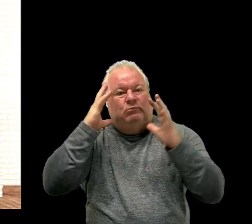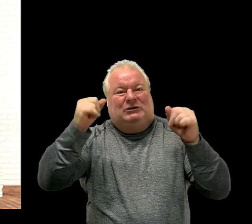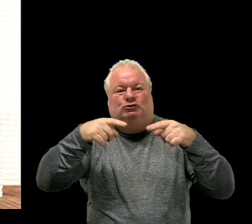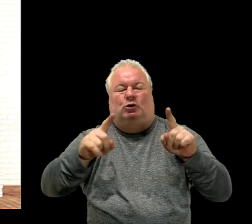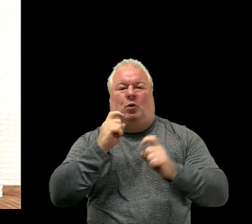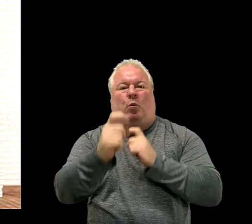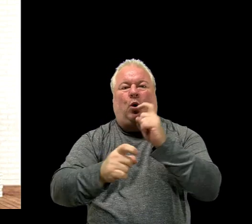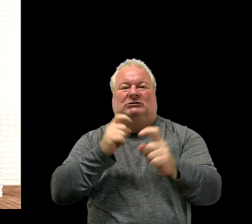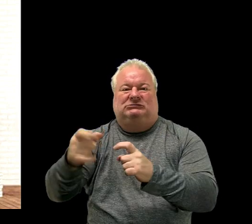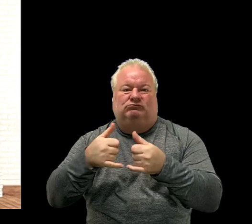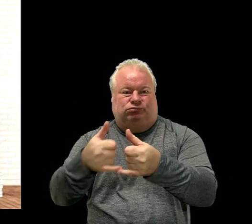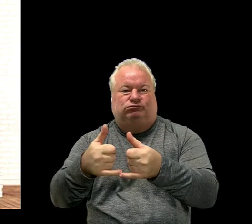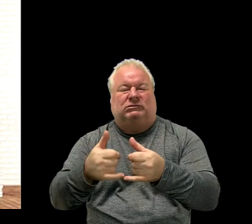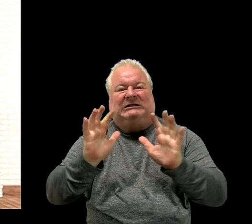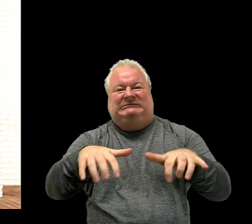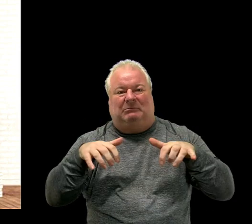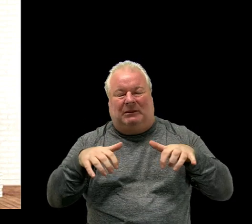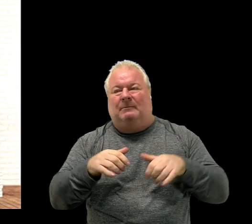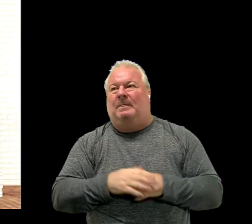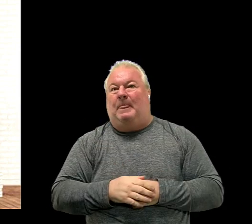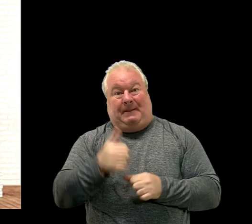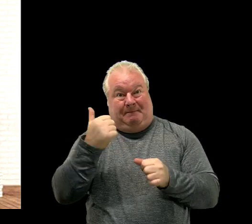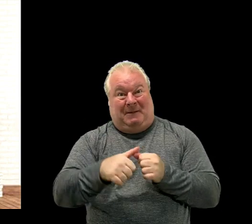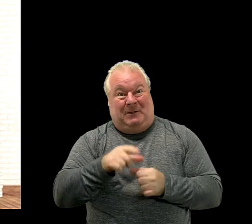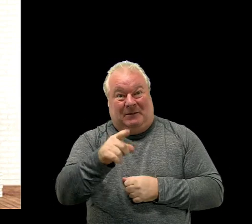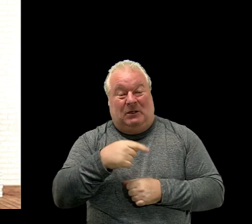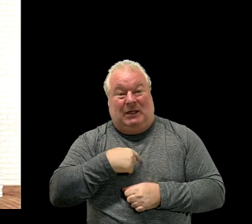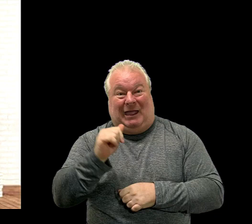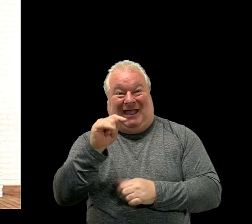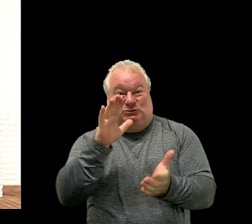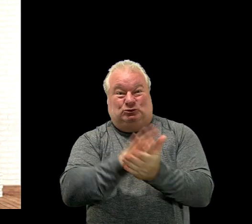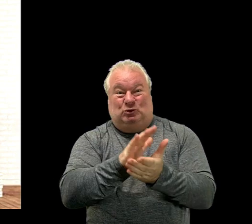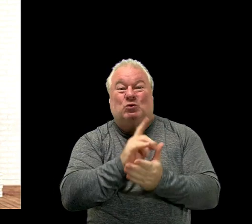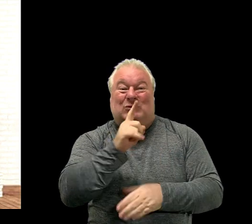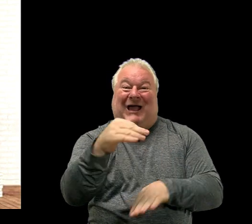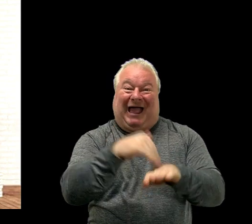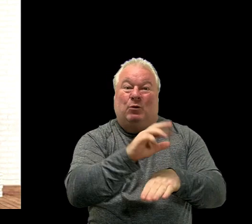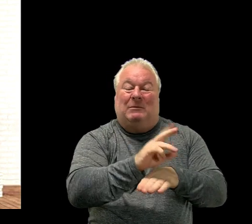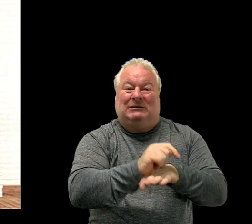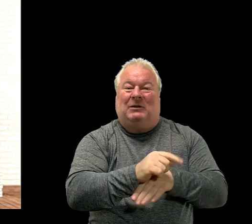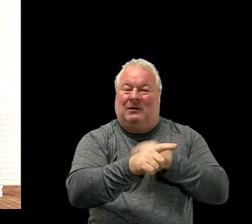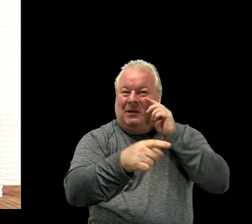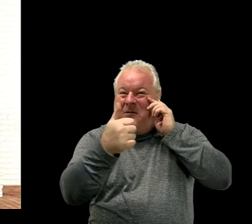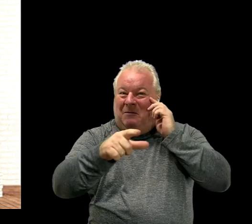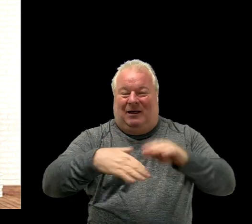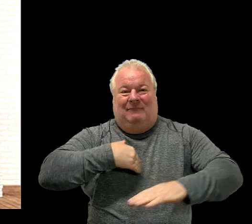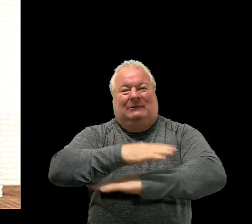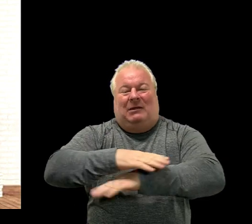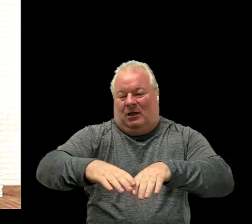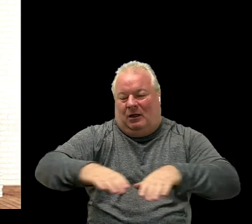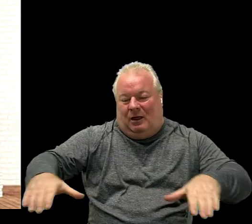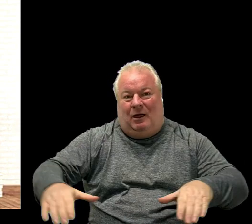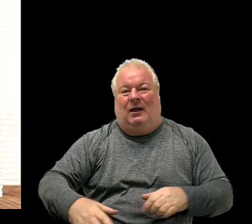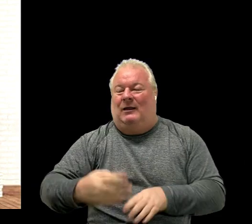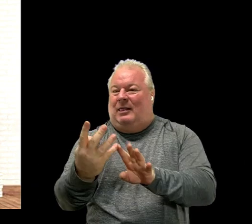assemblies. You may have remembered that when we are at the school site, I have you present the awards and